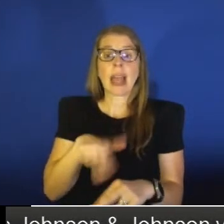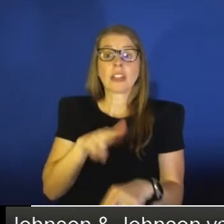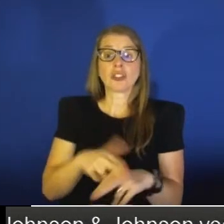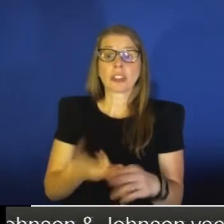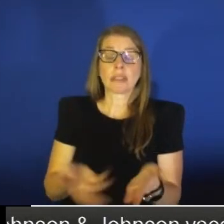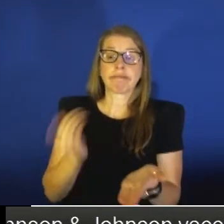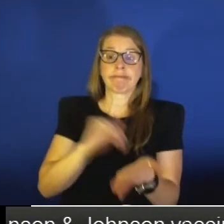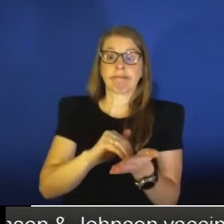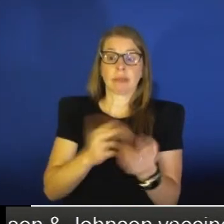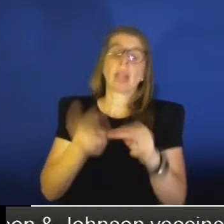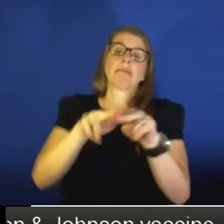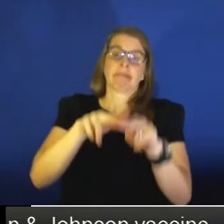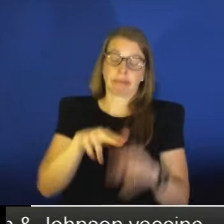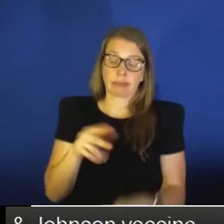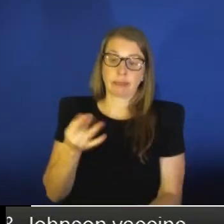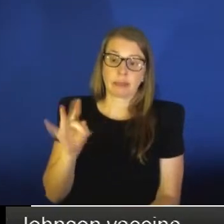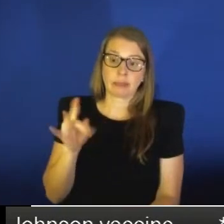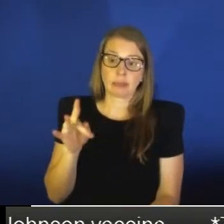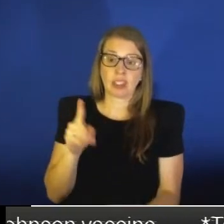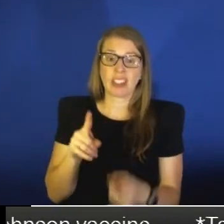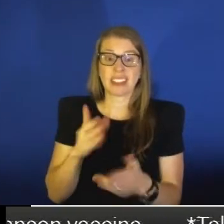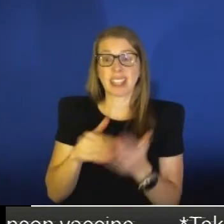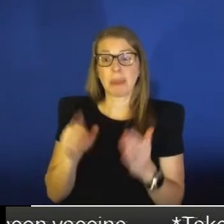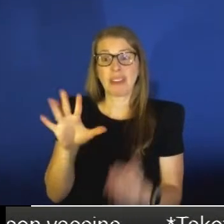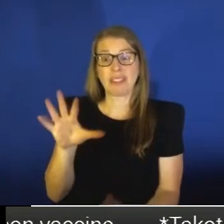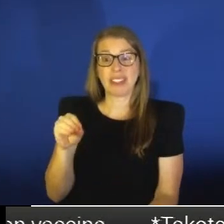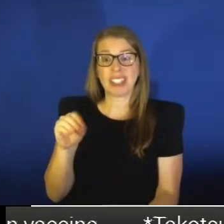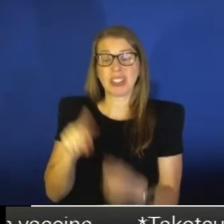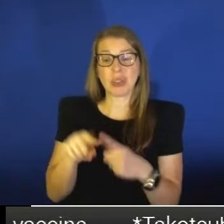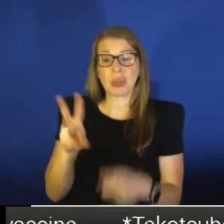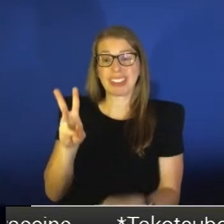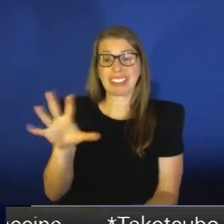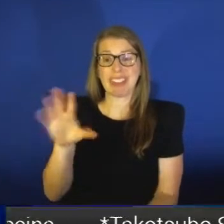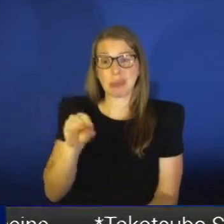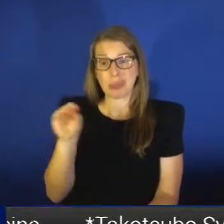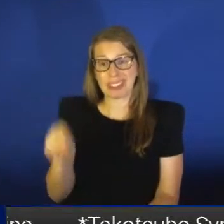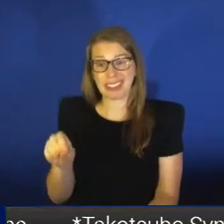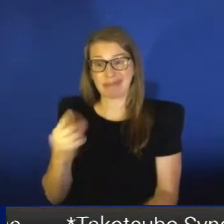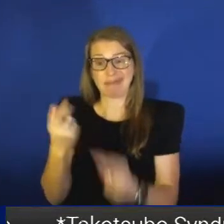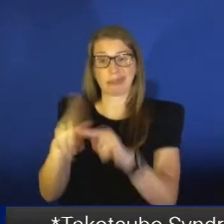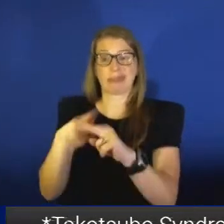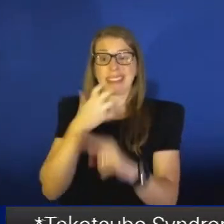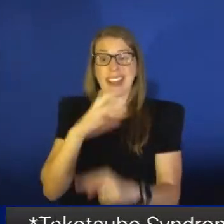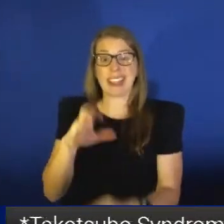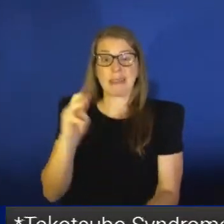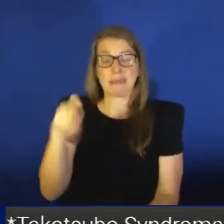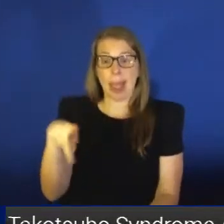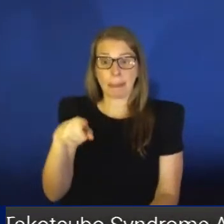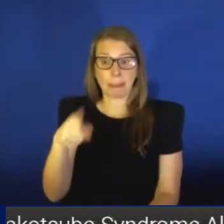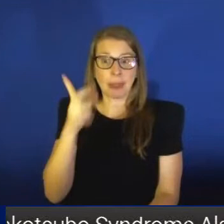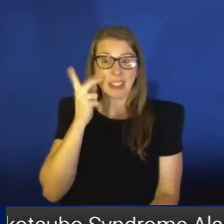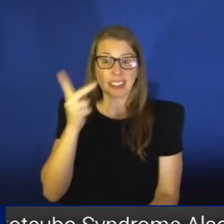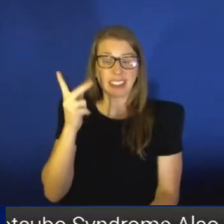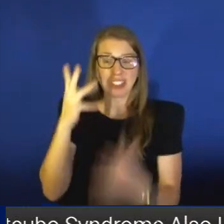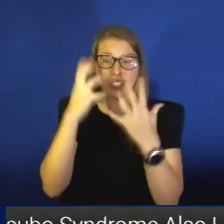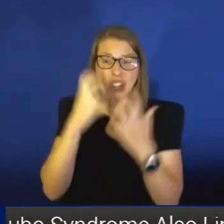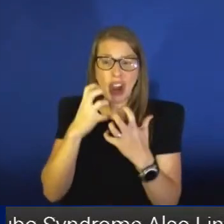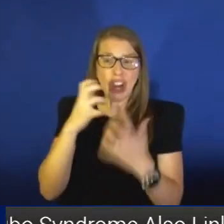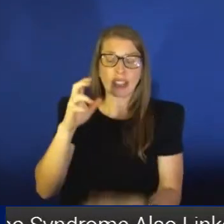they're up 50 to 60, 75%. So I think, unfortunately, we are going to see, there's the heat map again. You saw that darkness in the northeast part of the